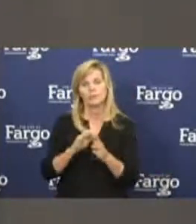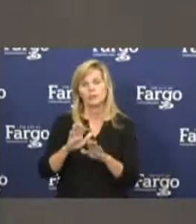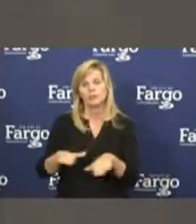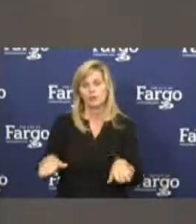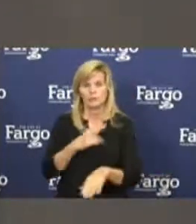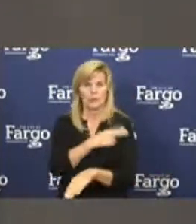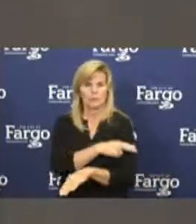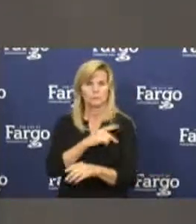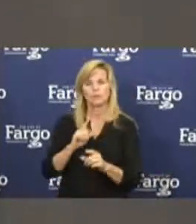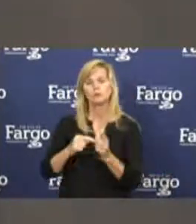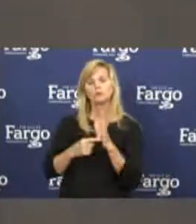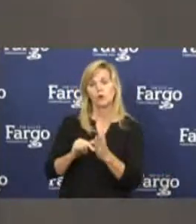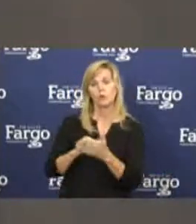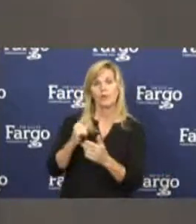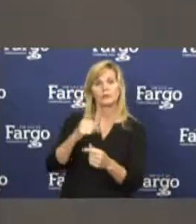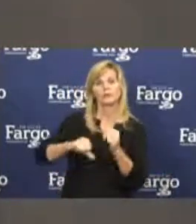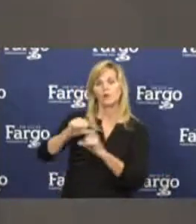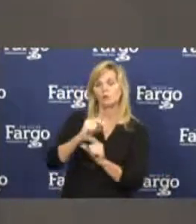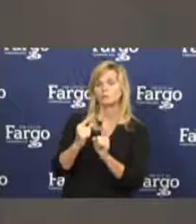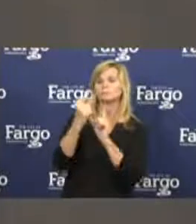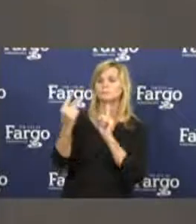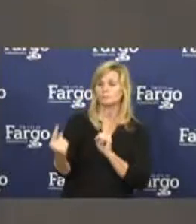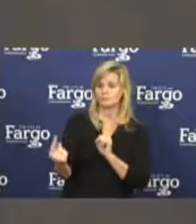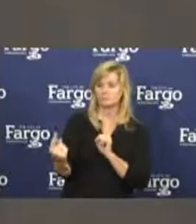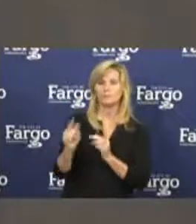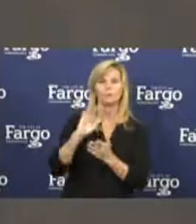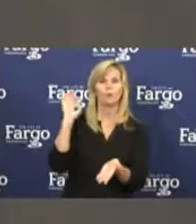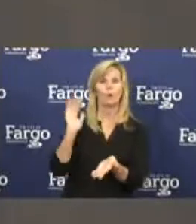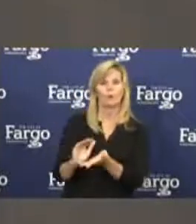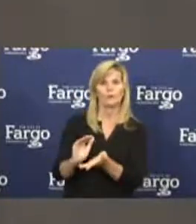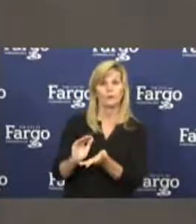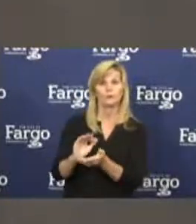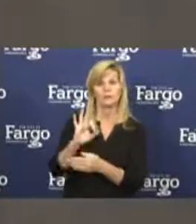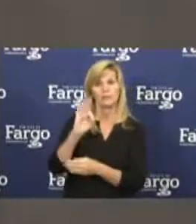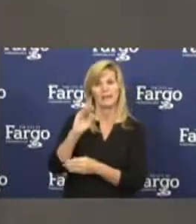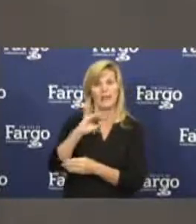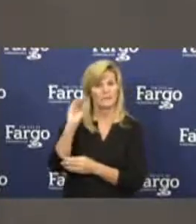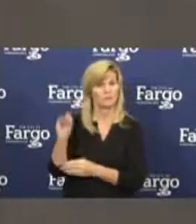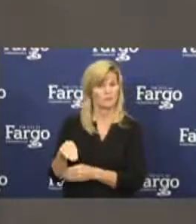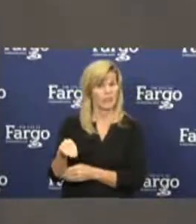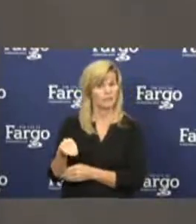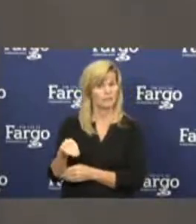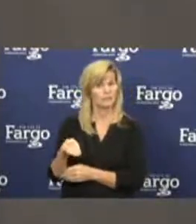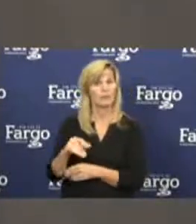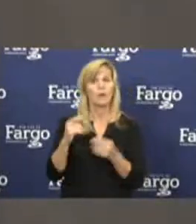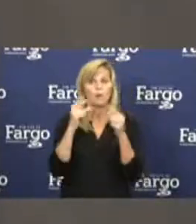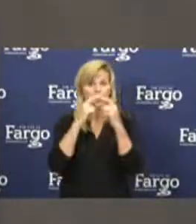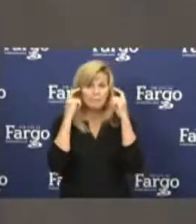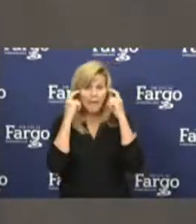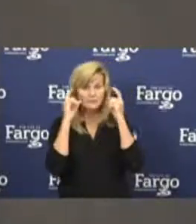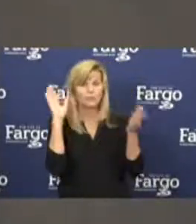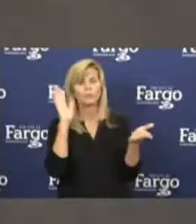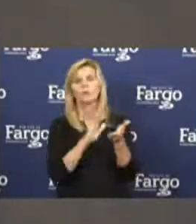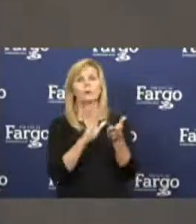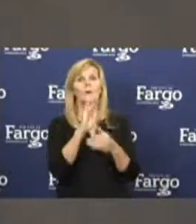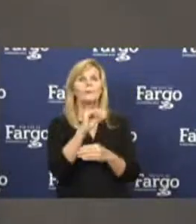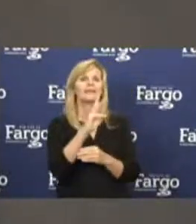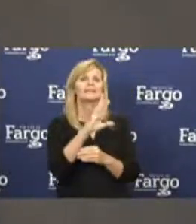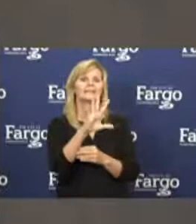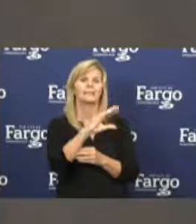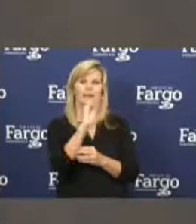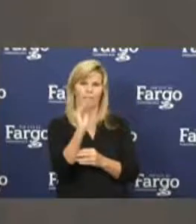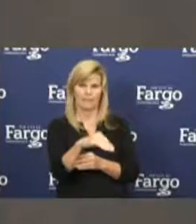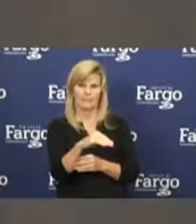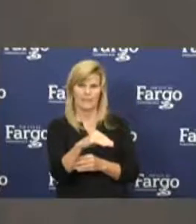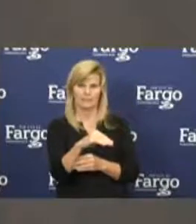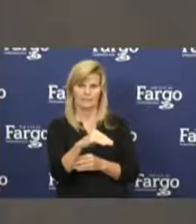showing social distancing reduces the risk of transmitting the virus by 90%, and wearing a mask decreases the risk by